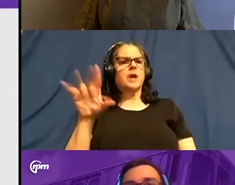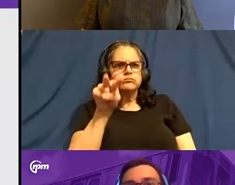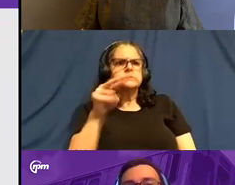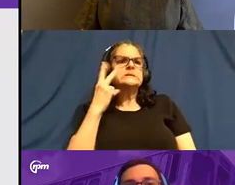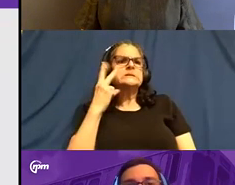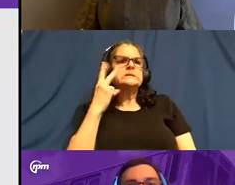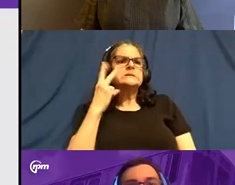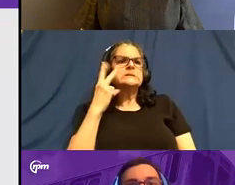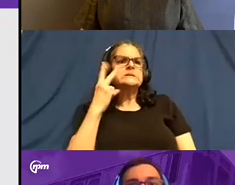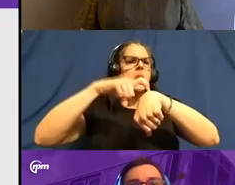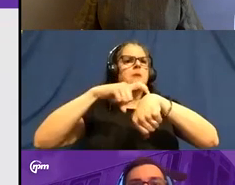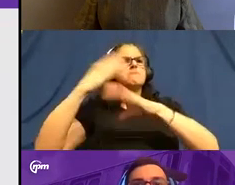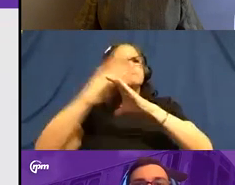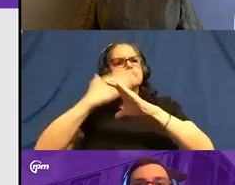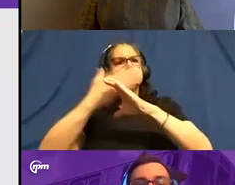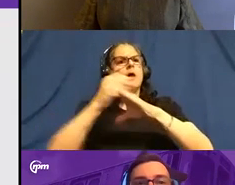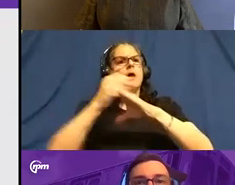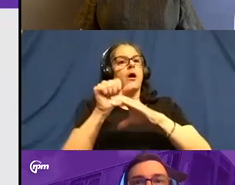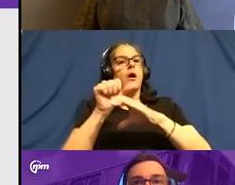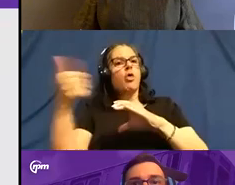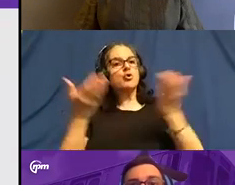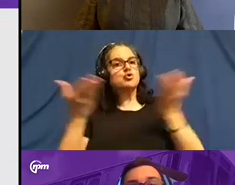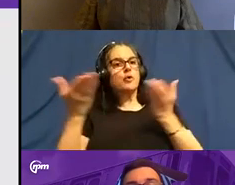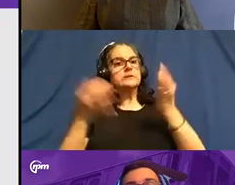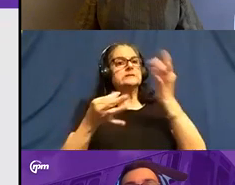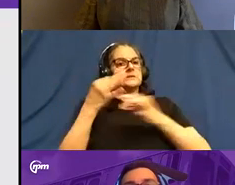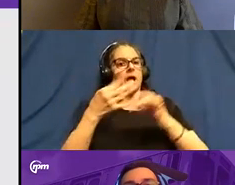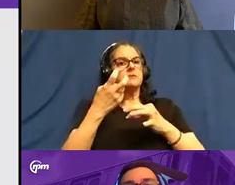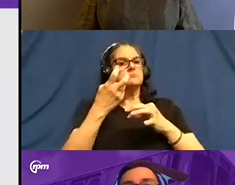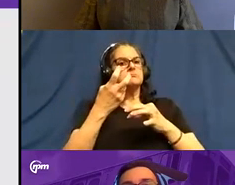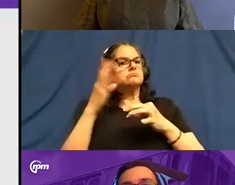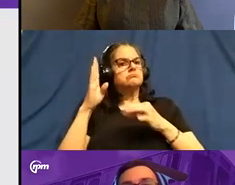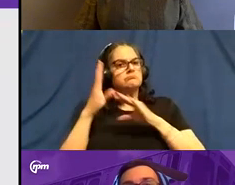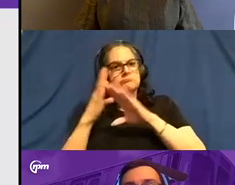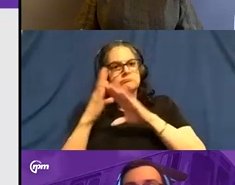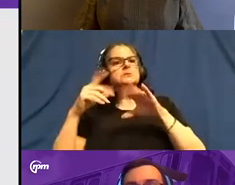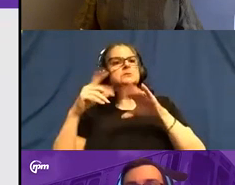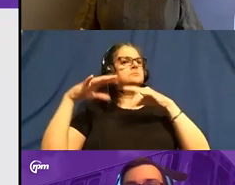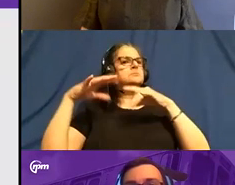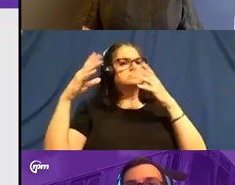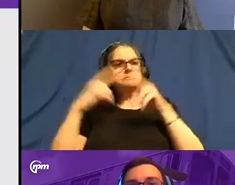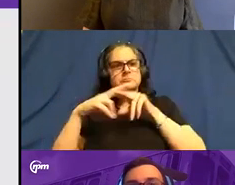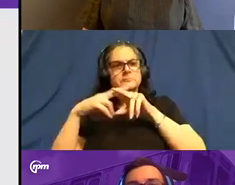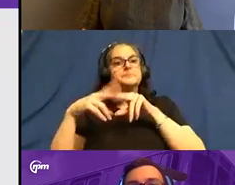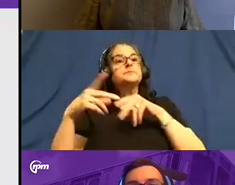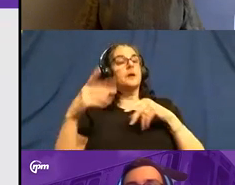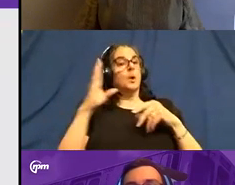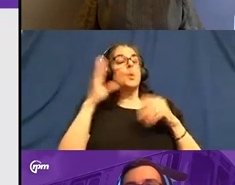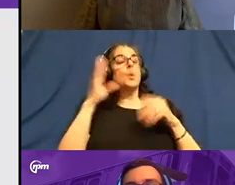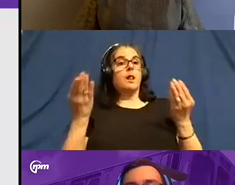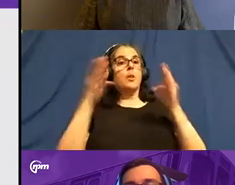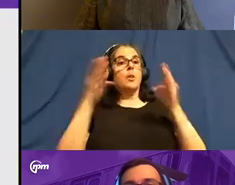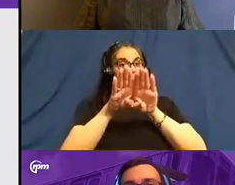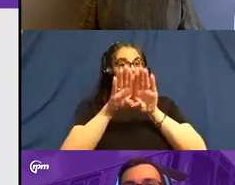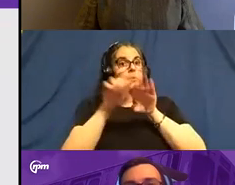the alternative service available. But I'll walk through again, starting this weekend. There will be station closures at Granville, Thorndale, and